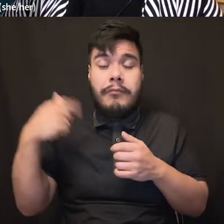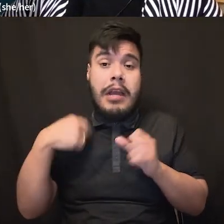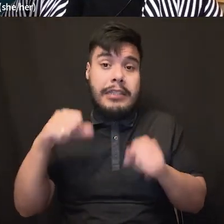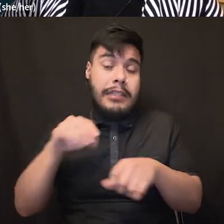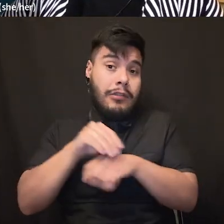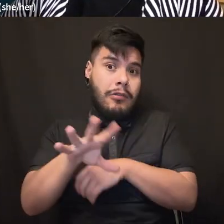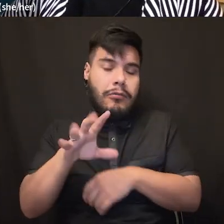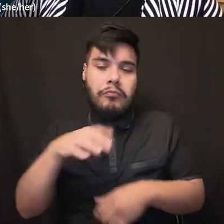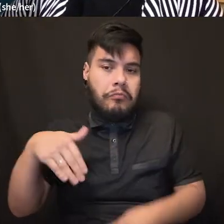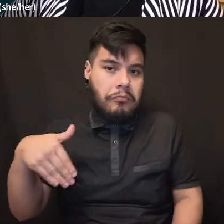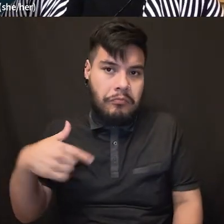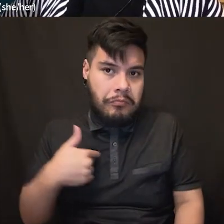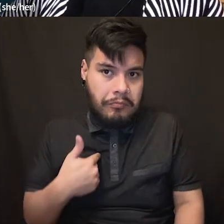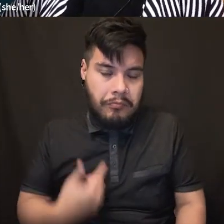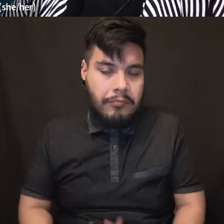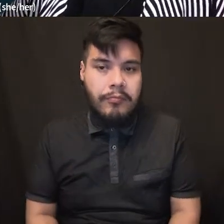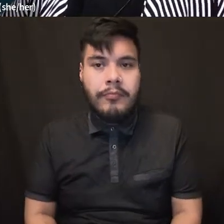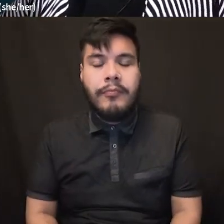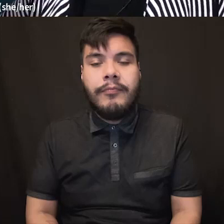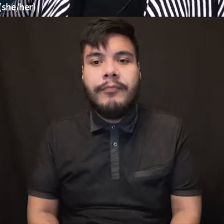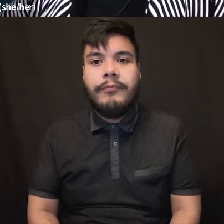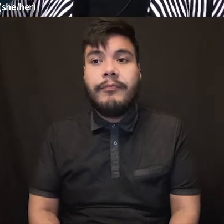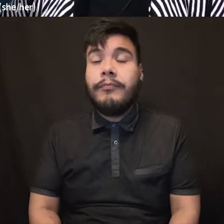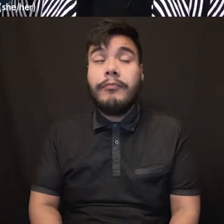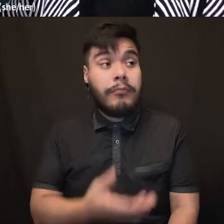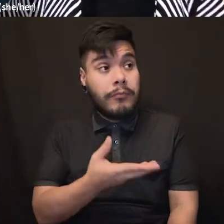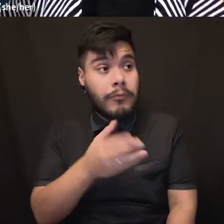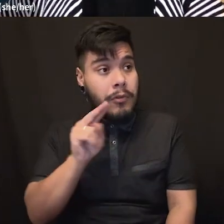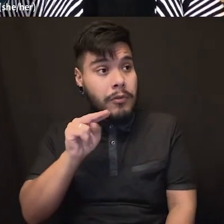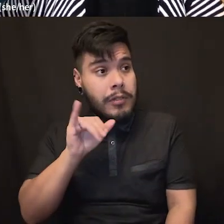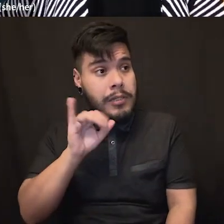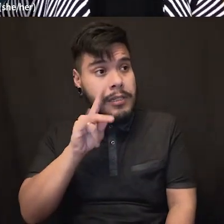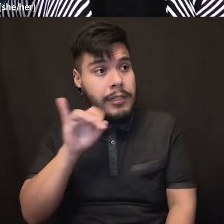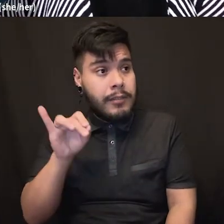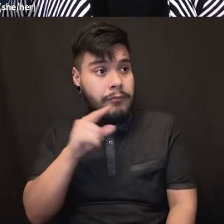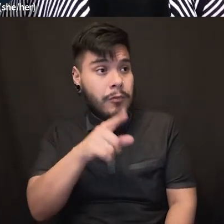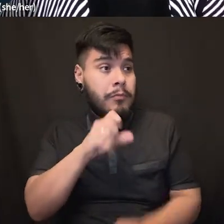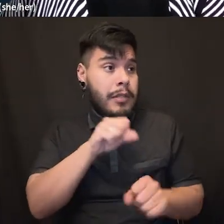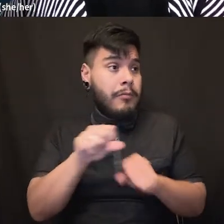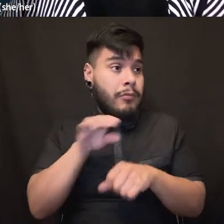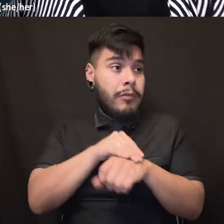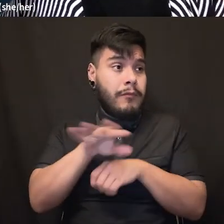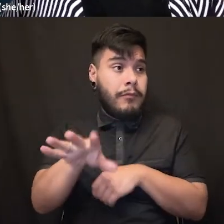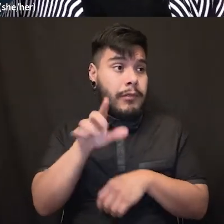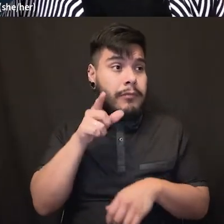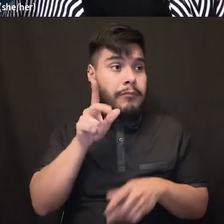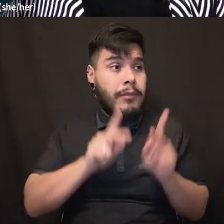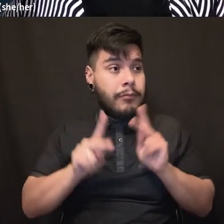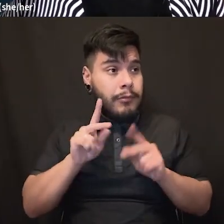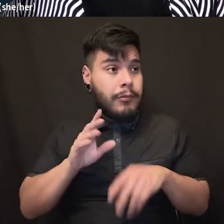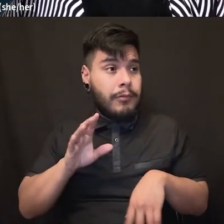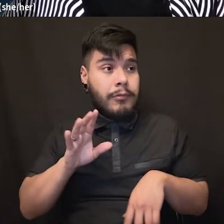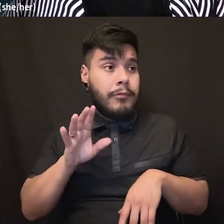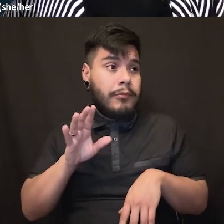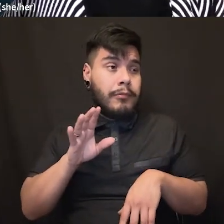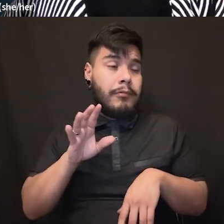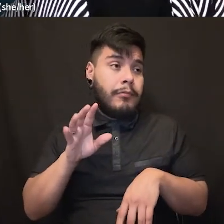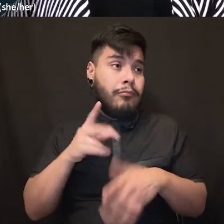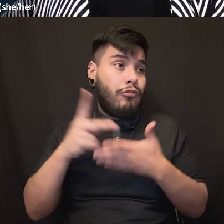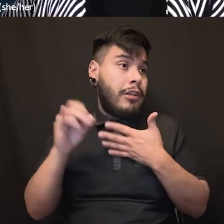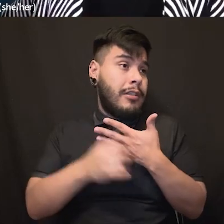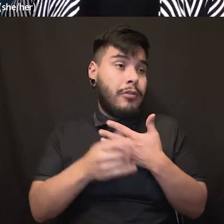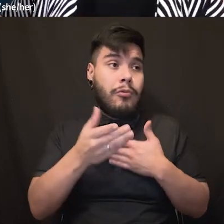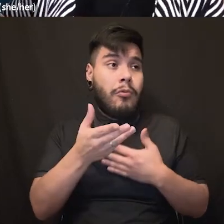that. What about you, Nikki? Have you had a chance to influence other people's projects besides just starting your own?